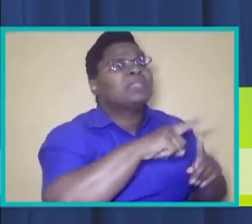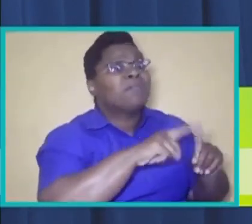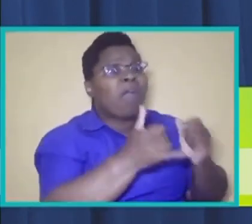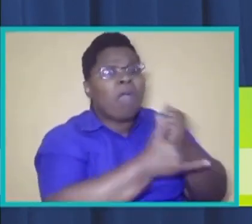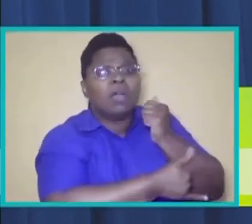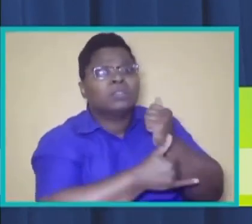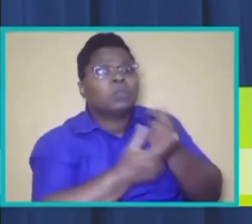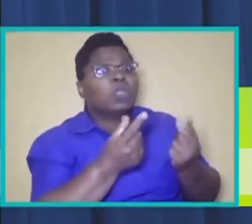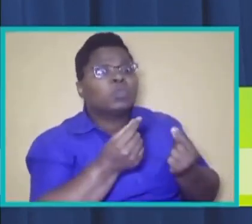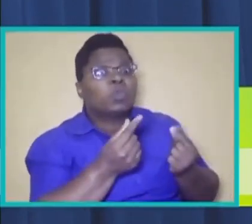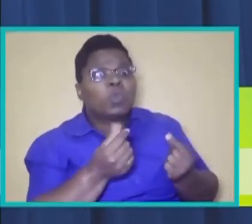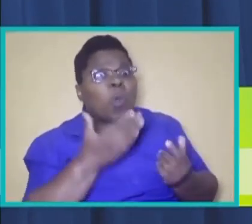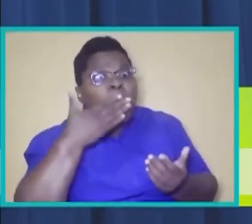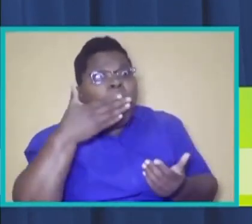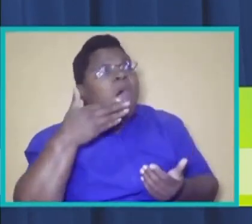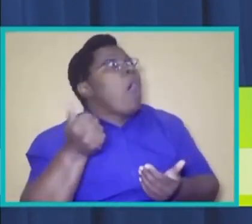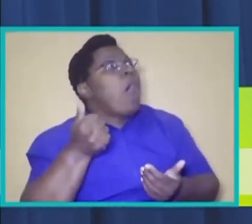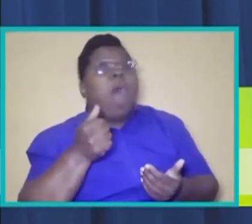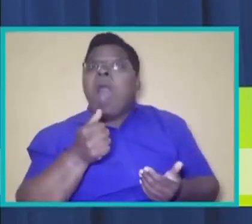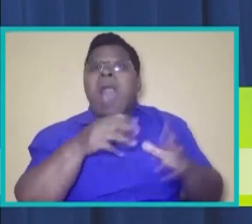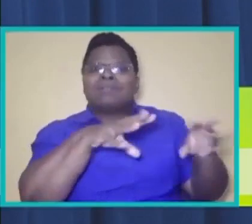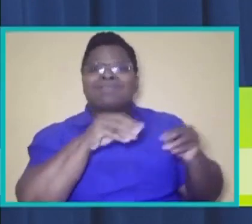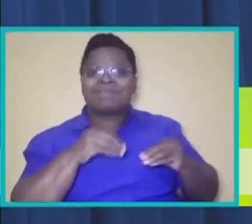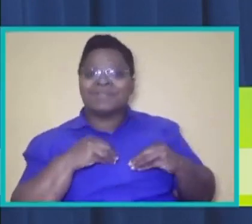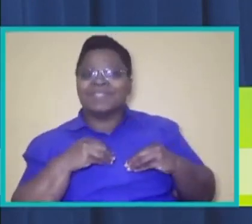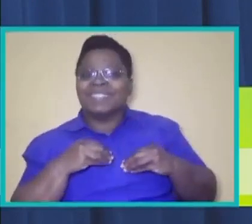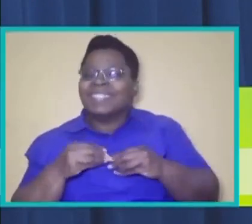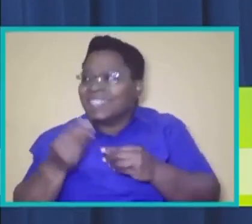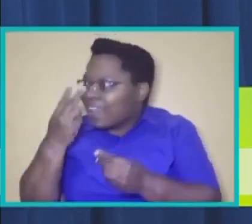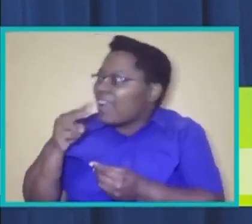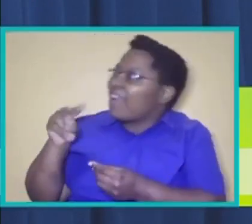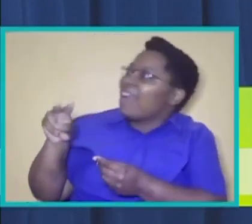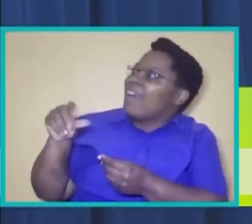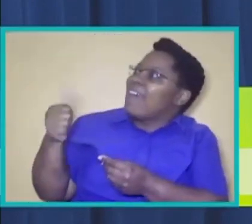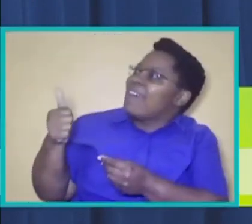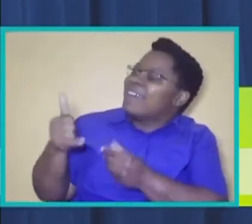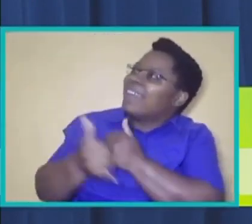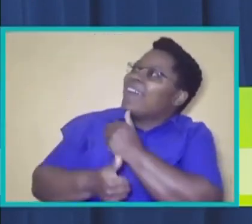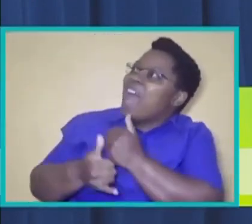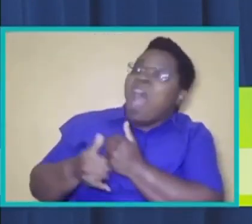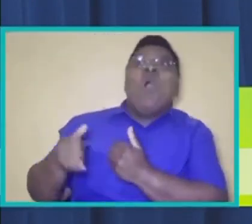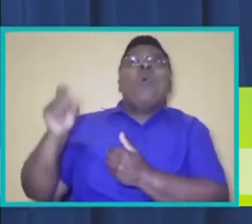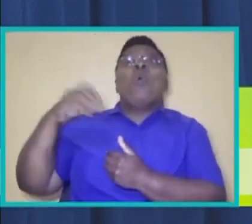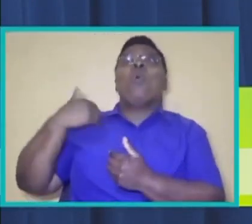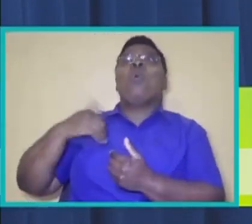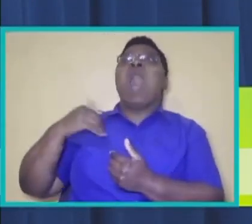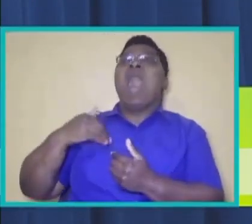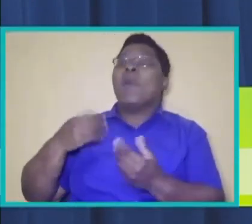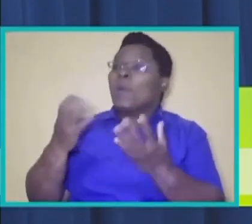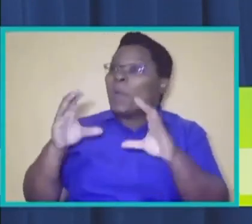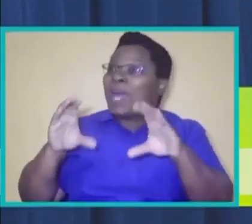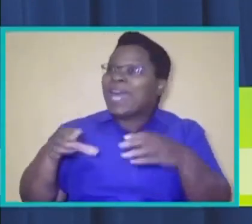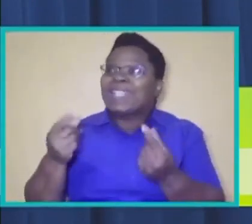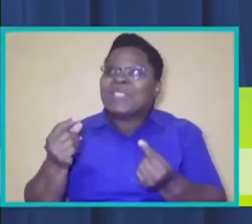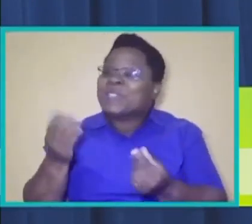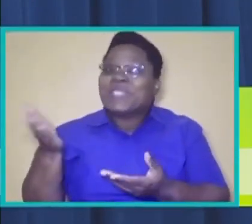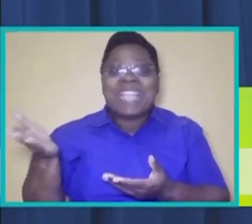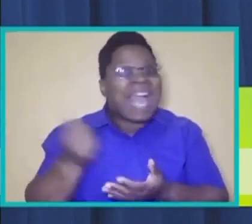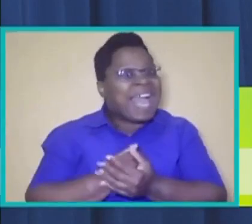opportunity or greater opportunities to engage because you may be using blended learning,